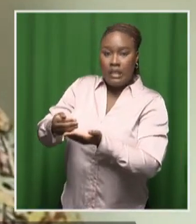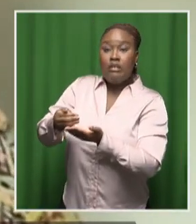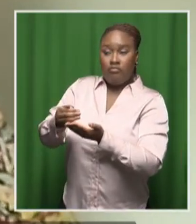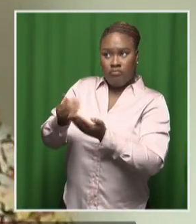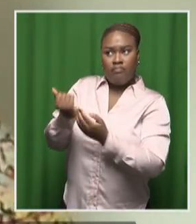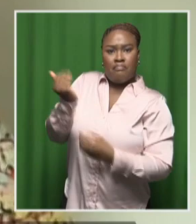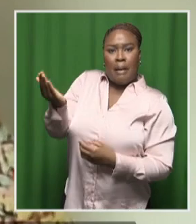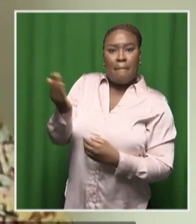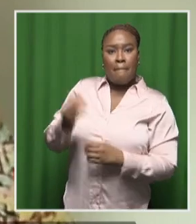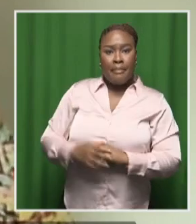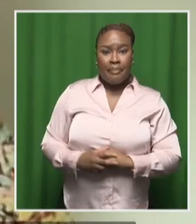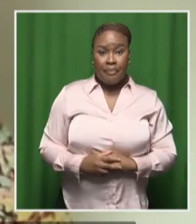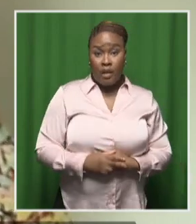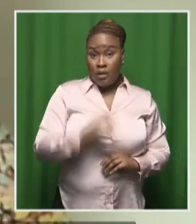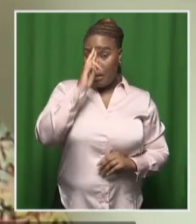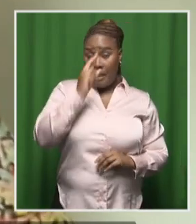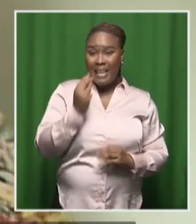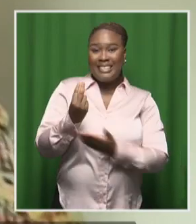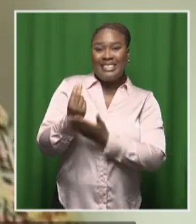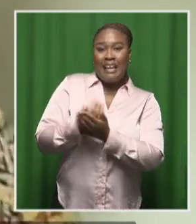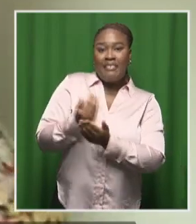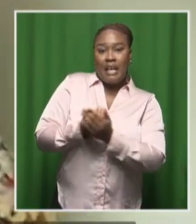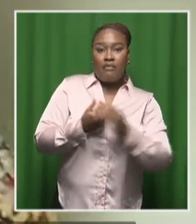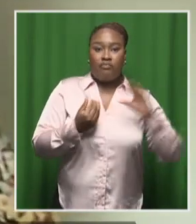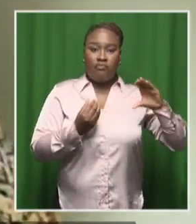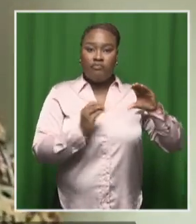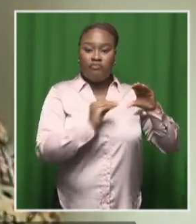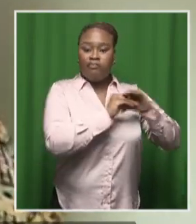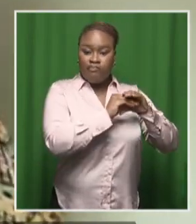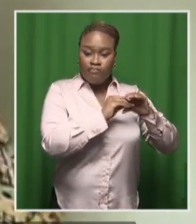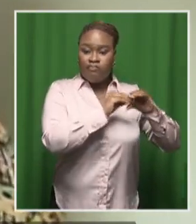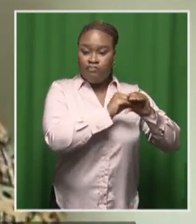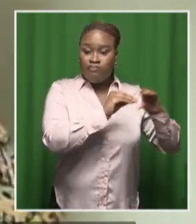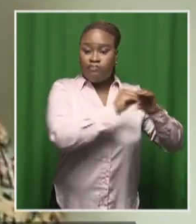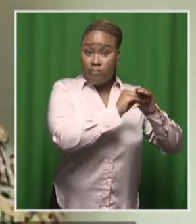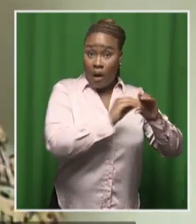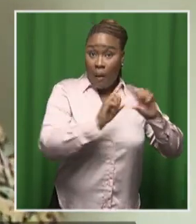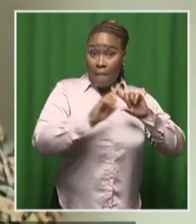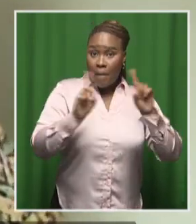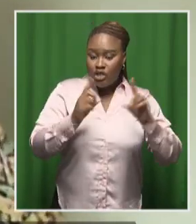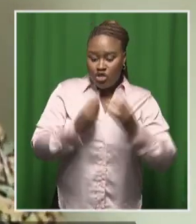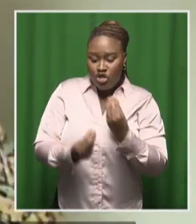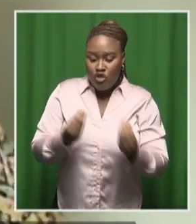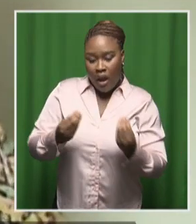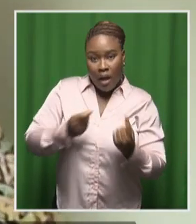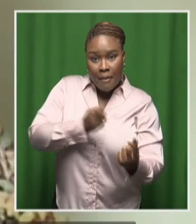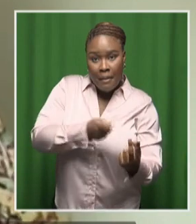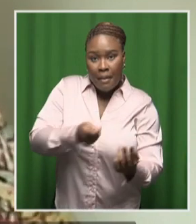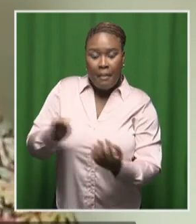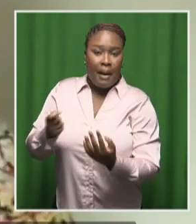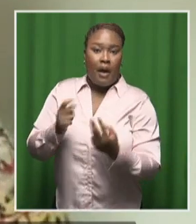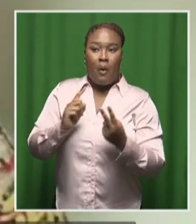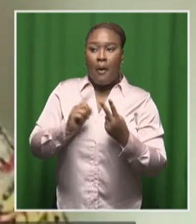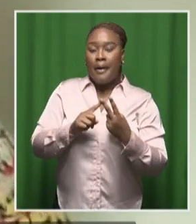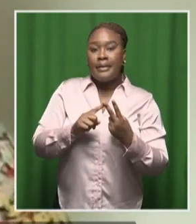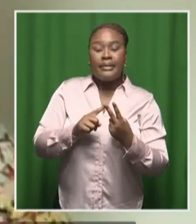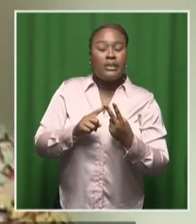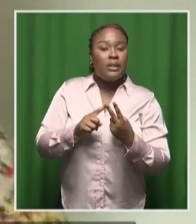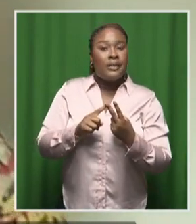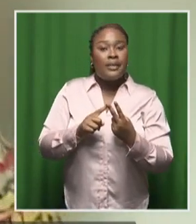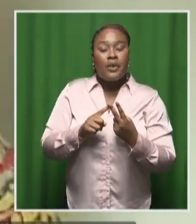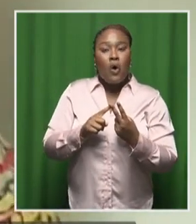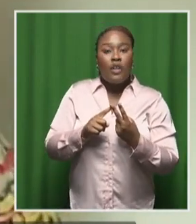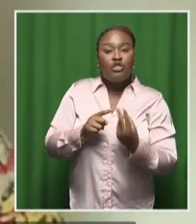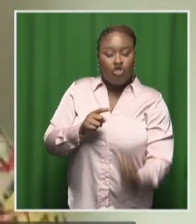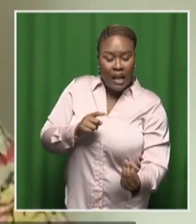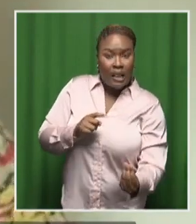can't have your savings and not ensure that there's obligations to provide another person, for example,